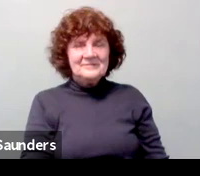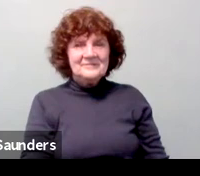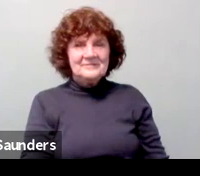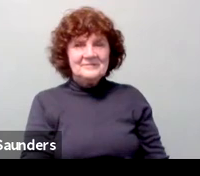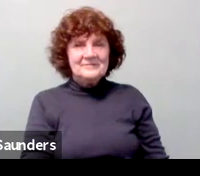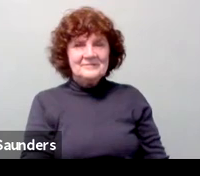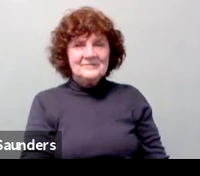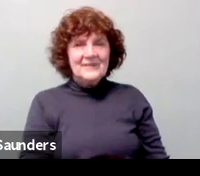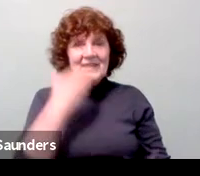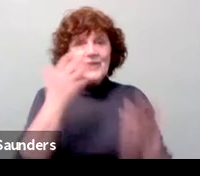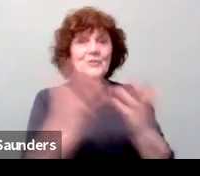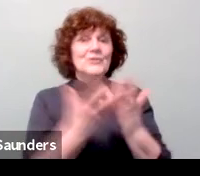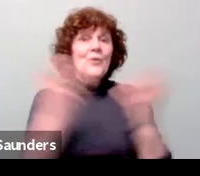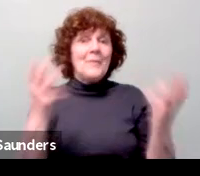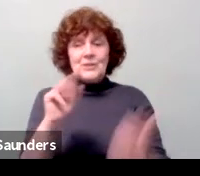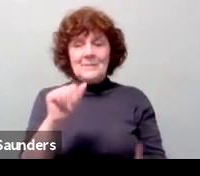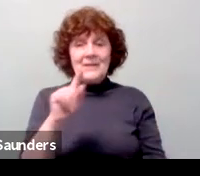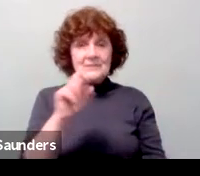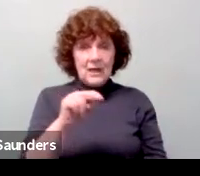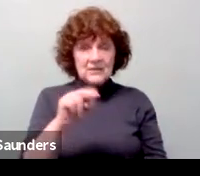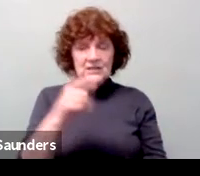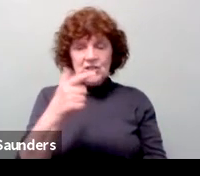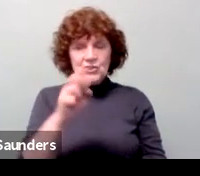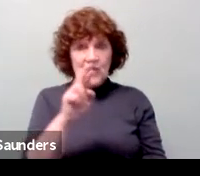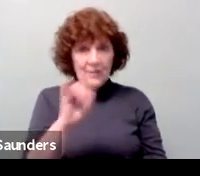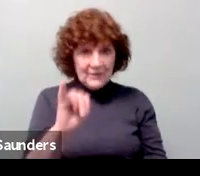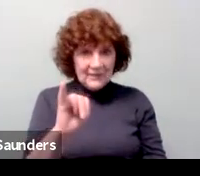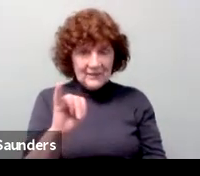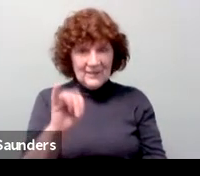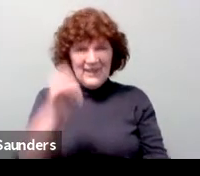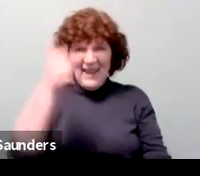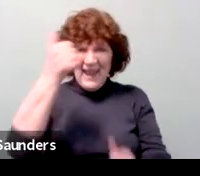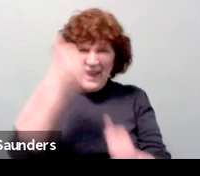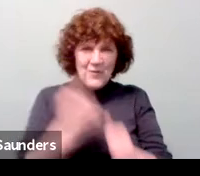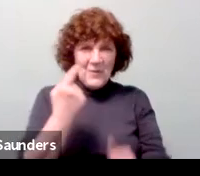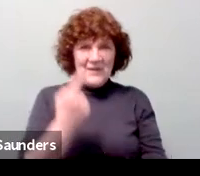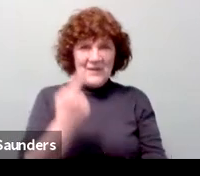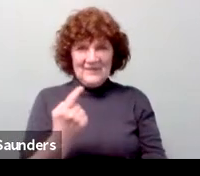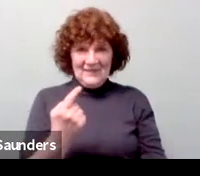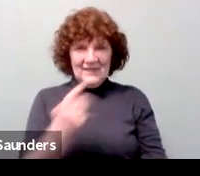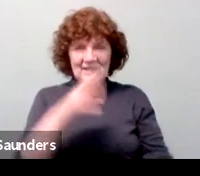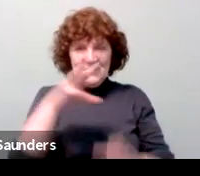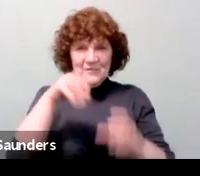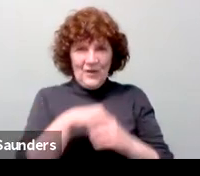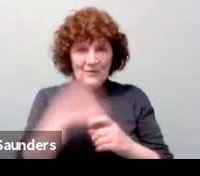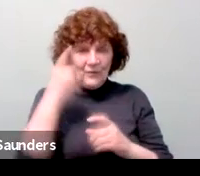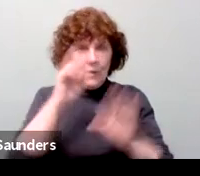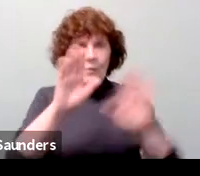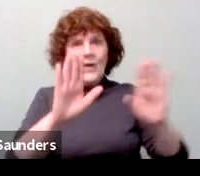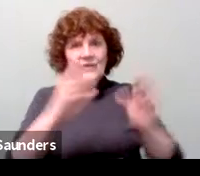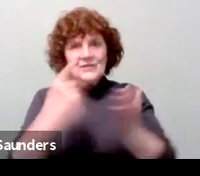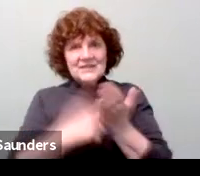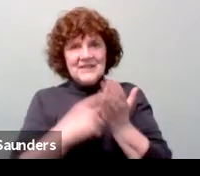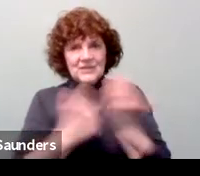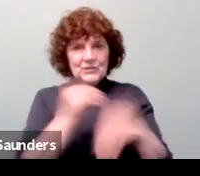Thank you so much, Matan, Jerry, and everyone involved for a great discussion tonight.